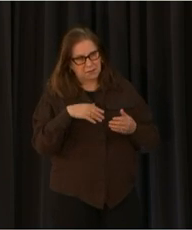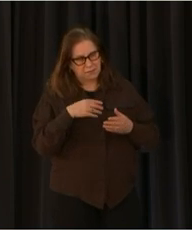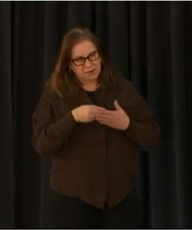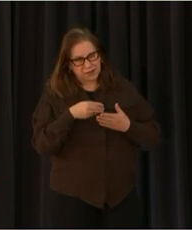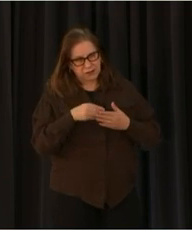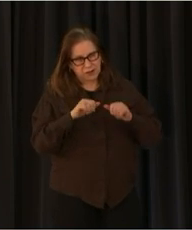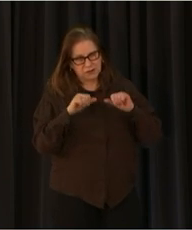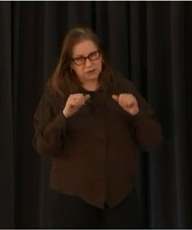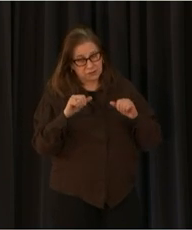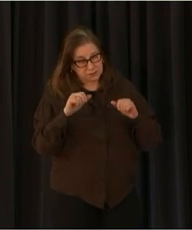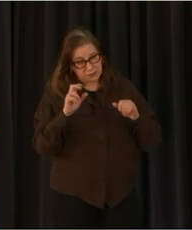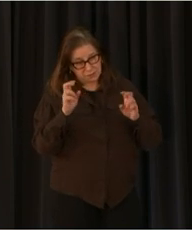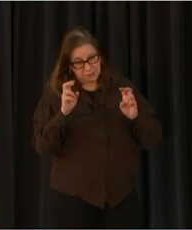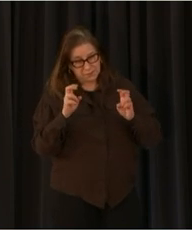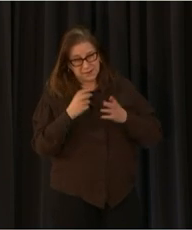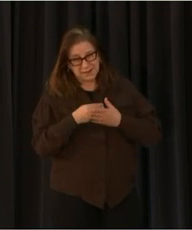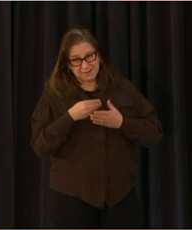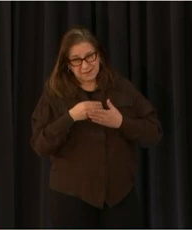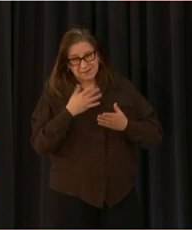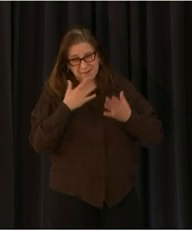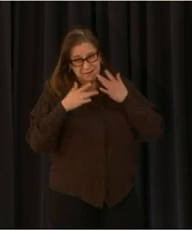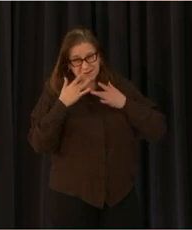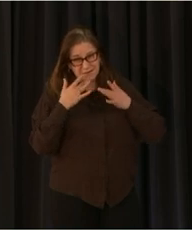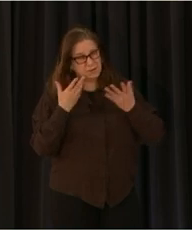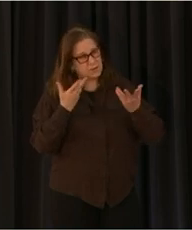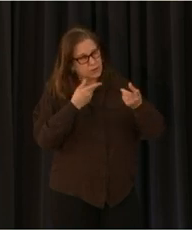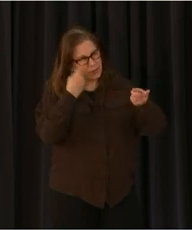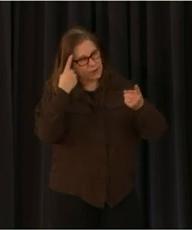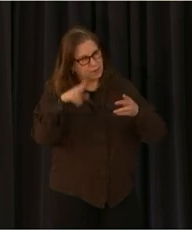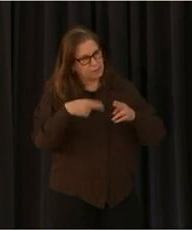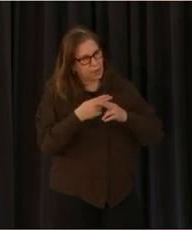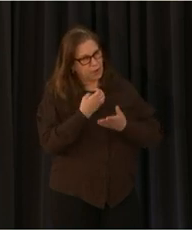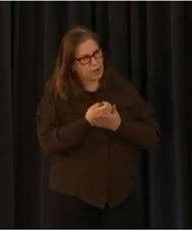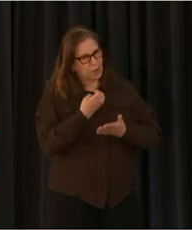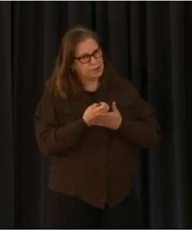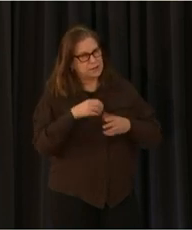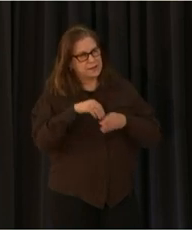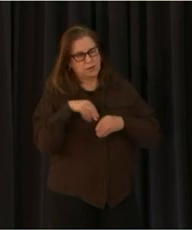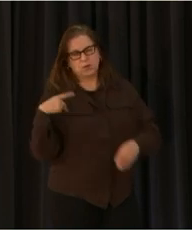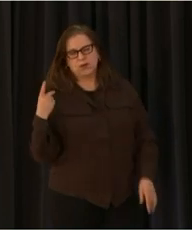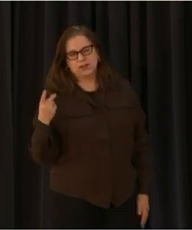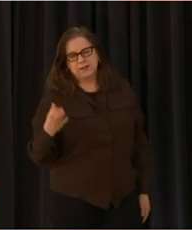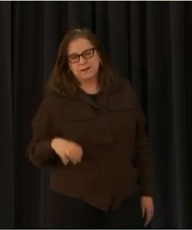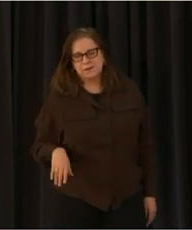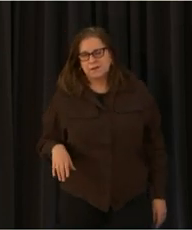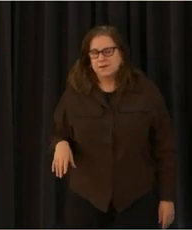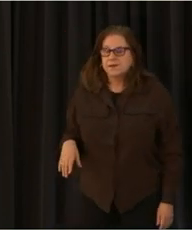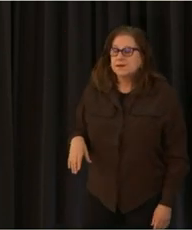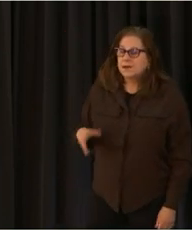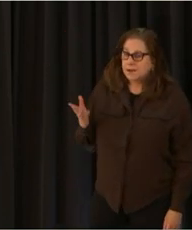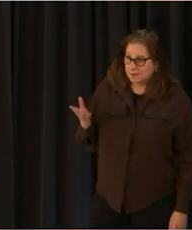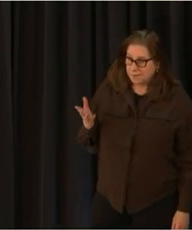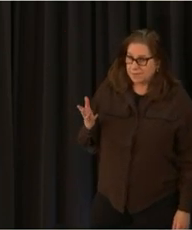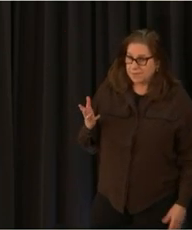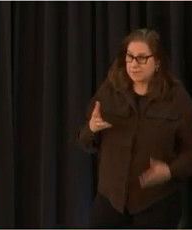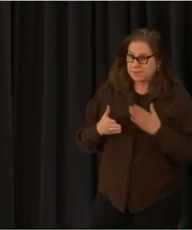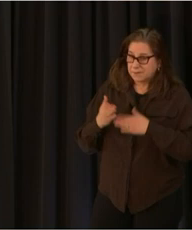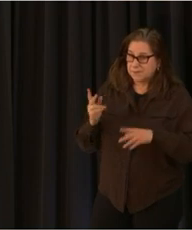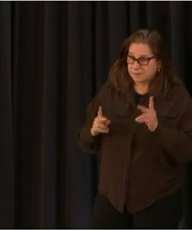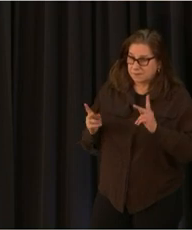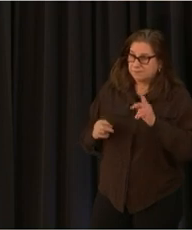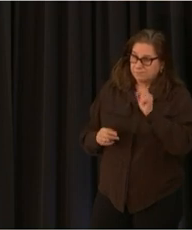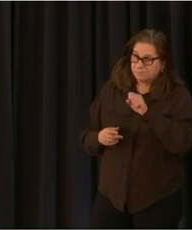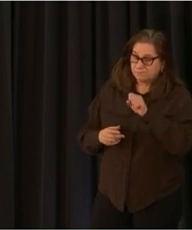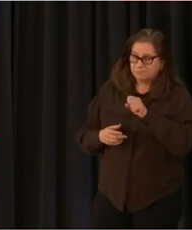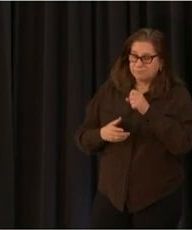as you might have thought, or at least as I would have thought. But what are your thoughts there? Some people aren't, and some people